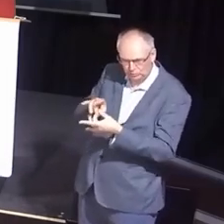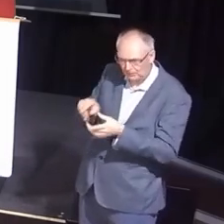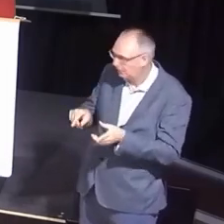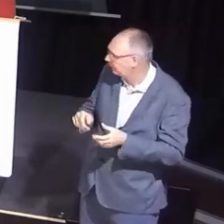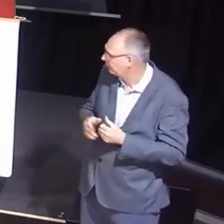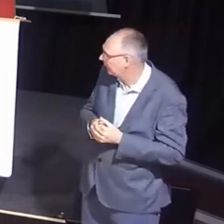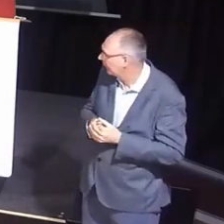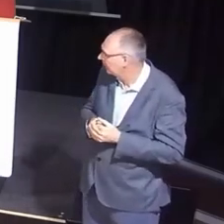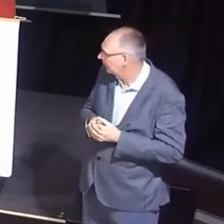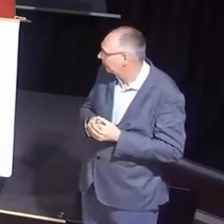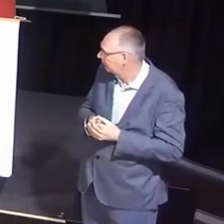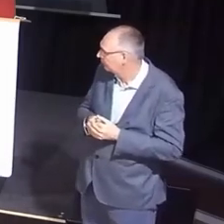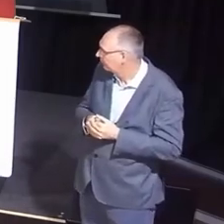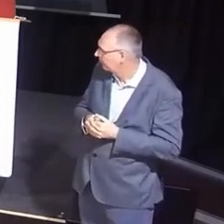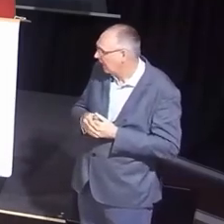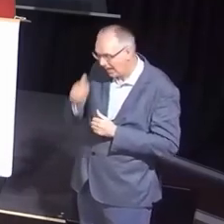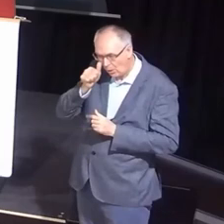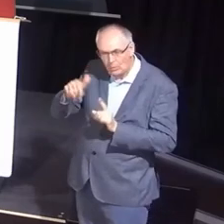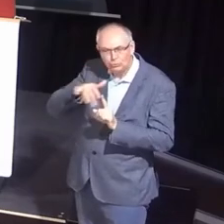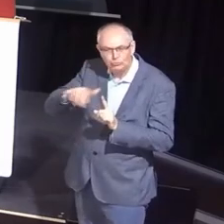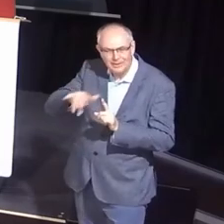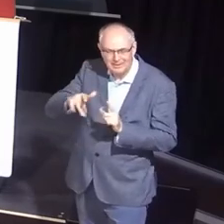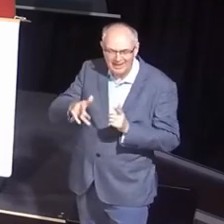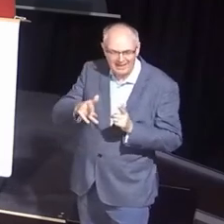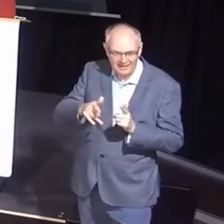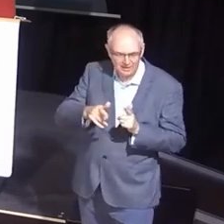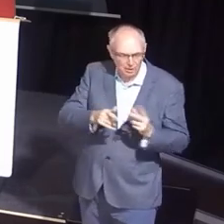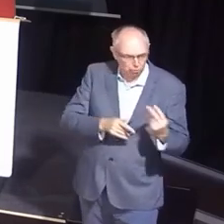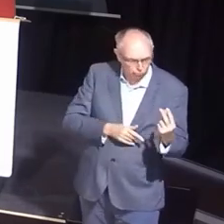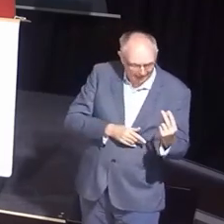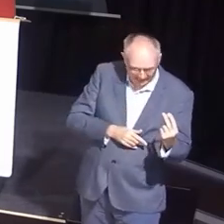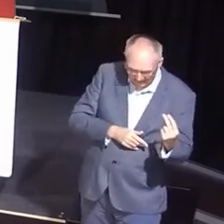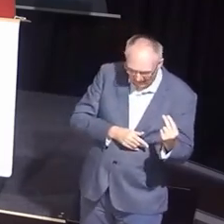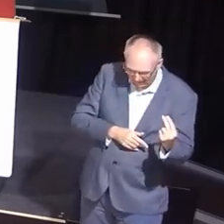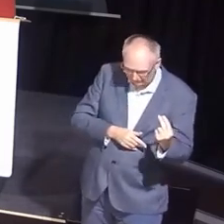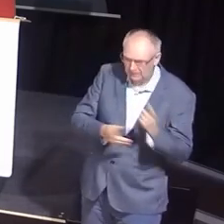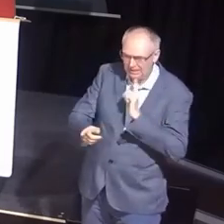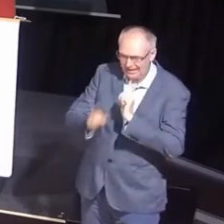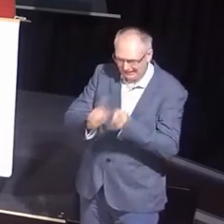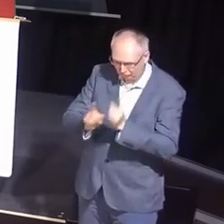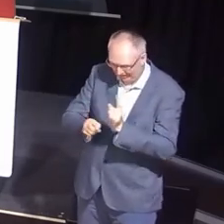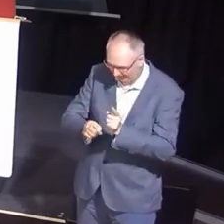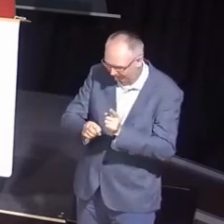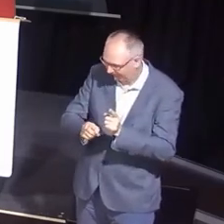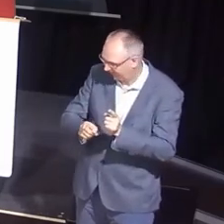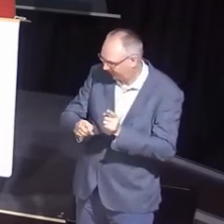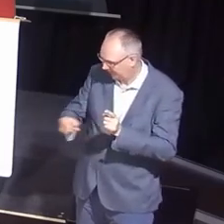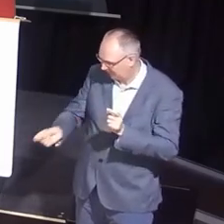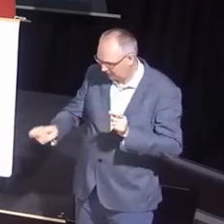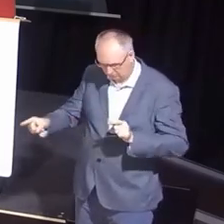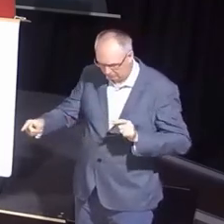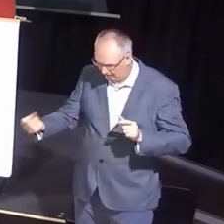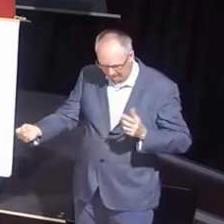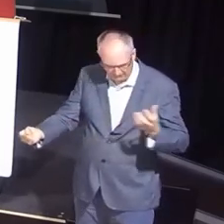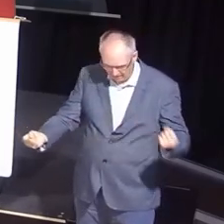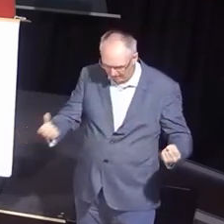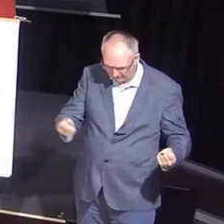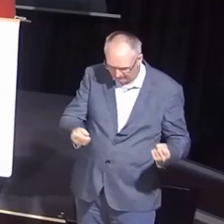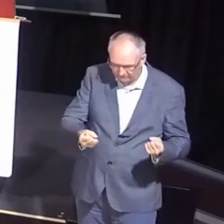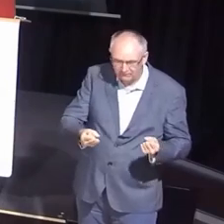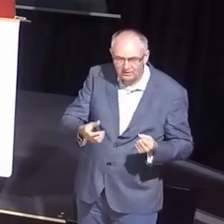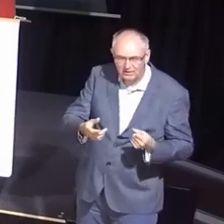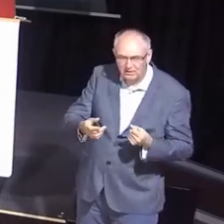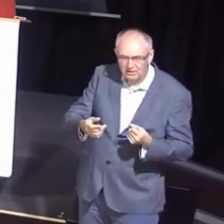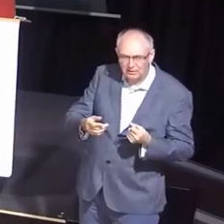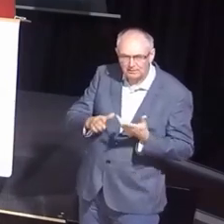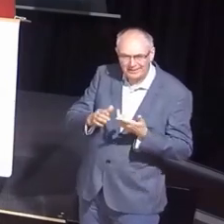streaming, you know, you've got chat running, you've got interactives, you've got all kinds of things going on, and the cognitive load